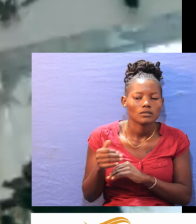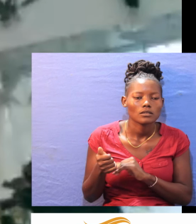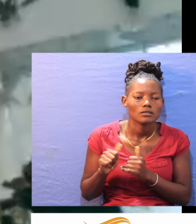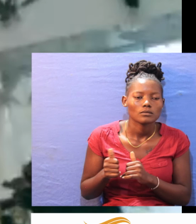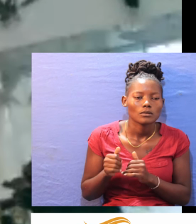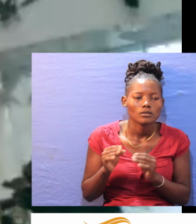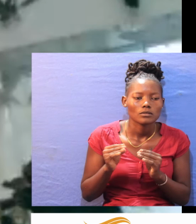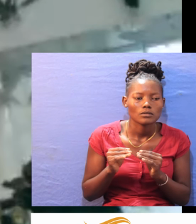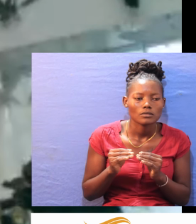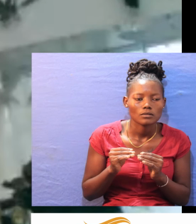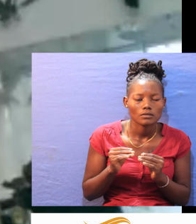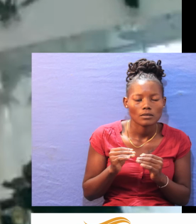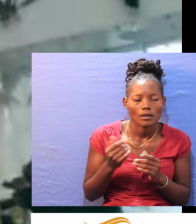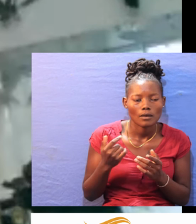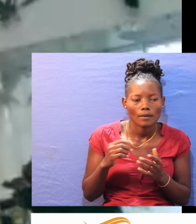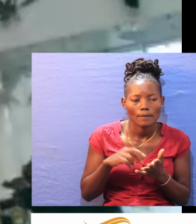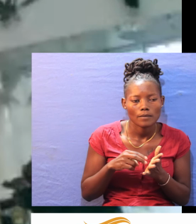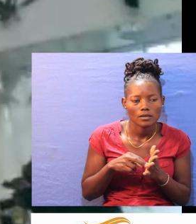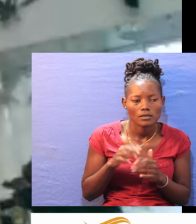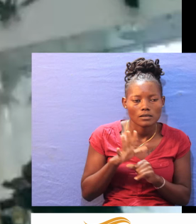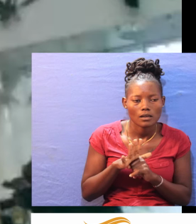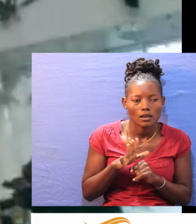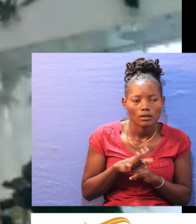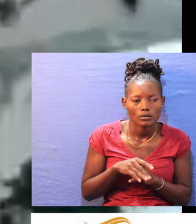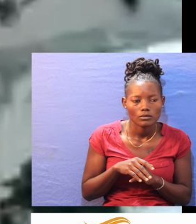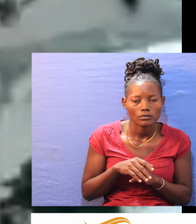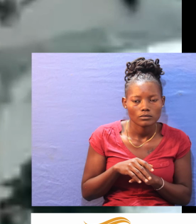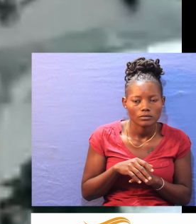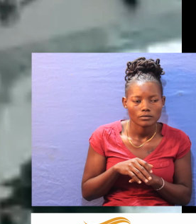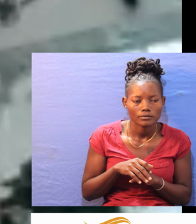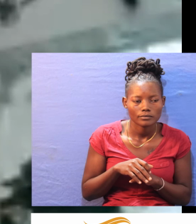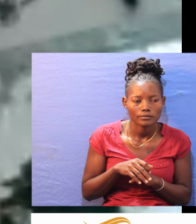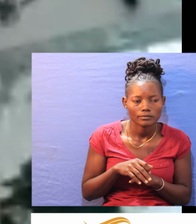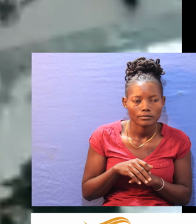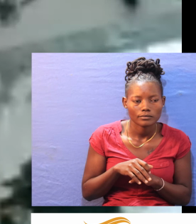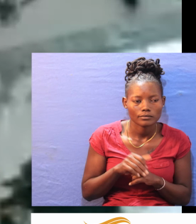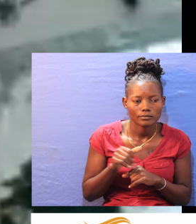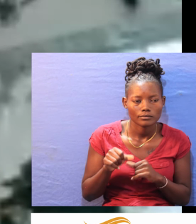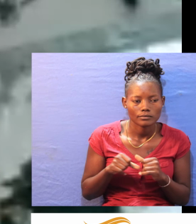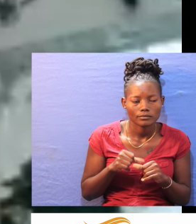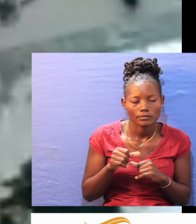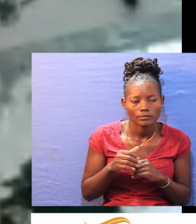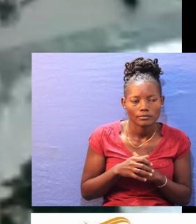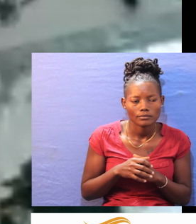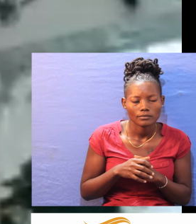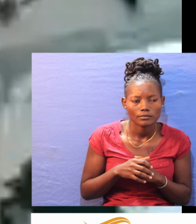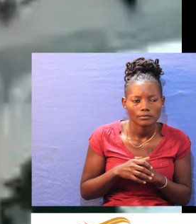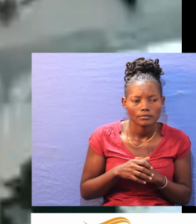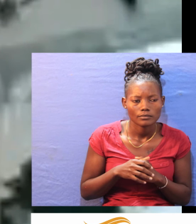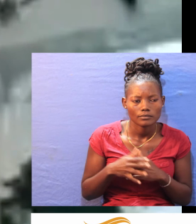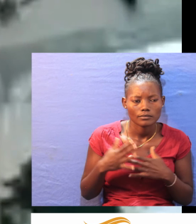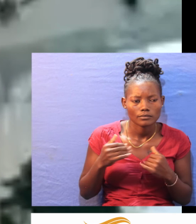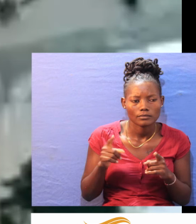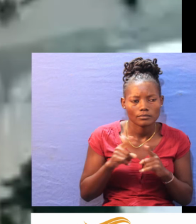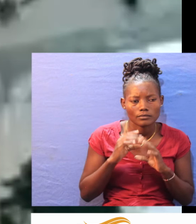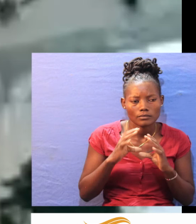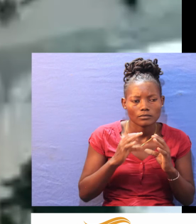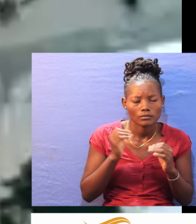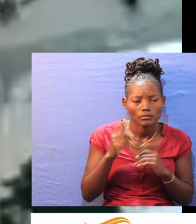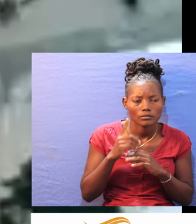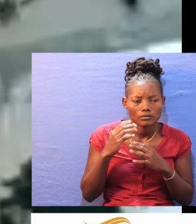meant so much to me, and it taught me so much about, how important it is that coaches are